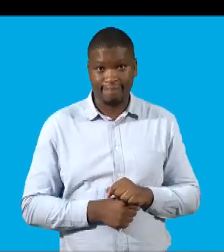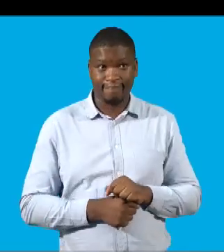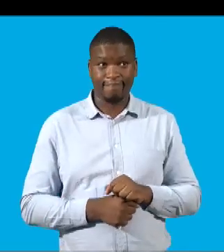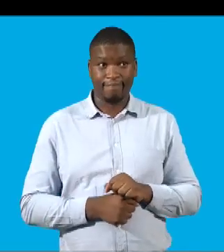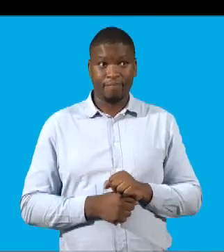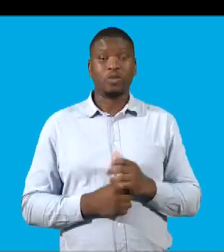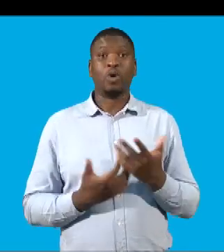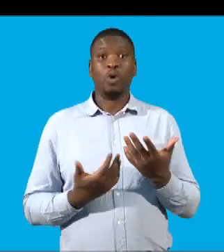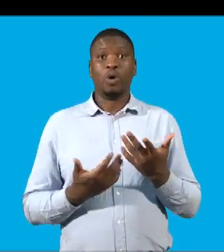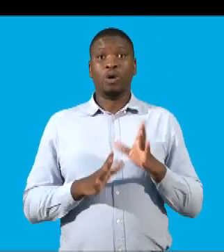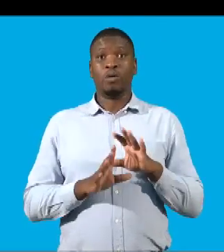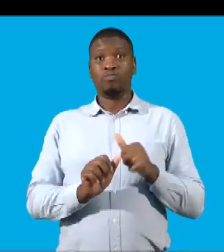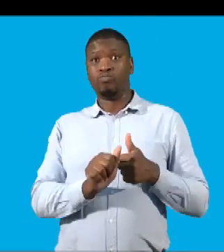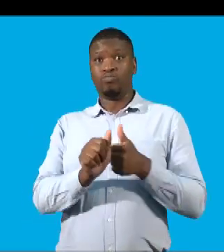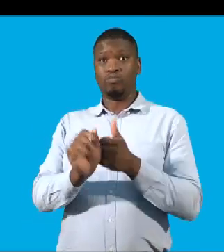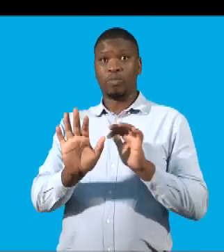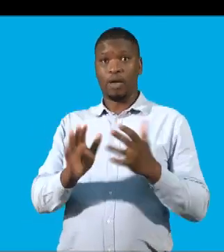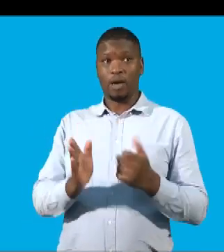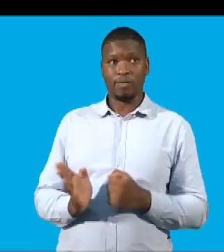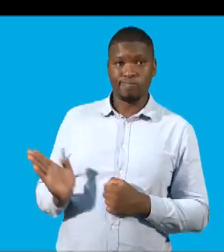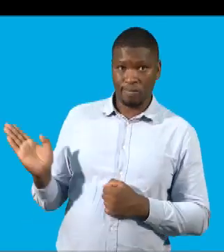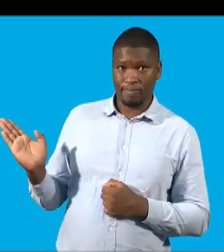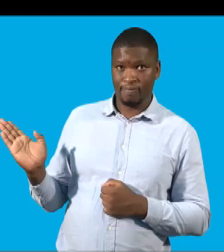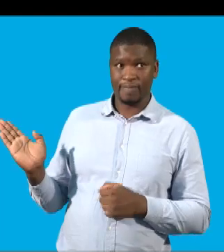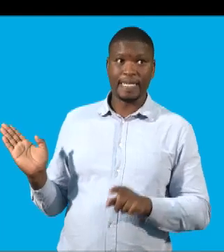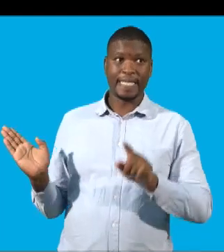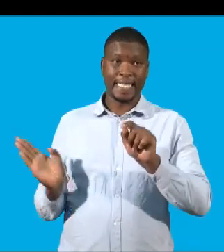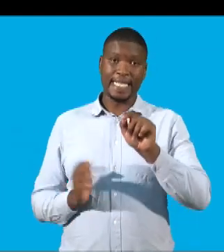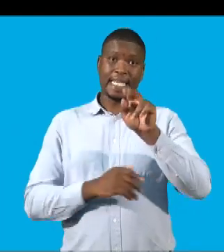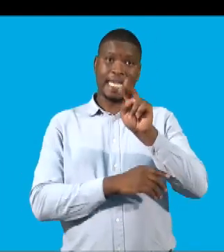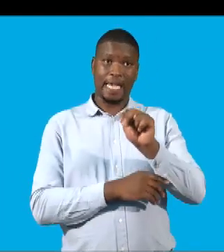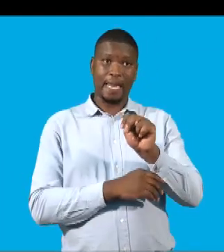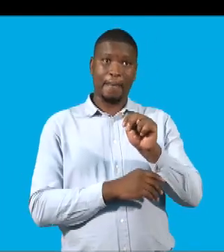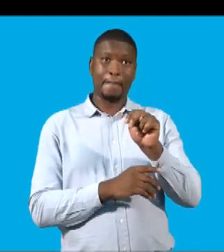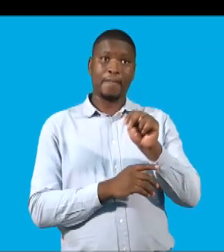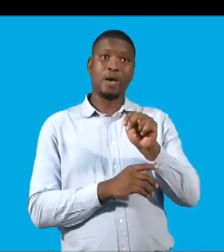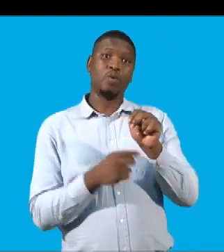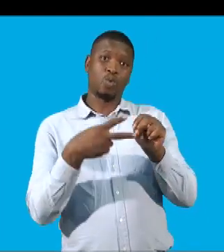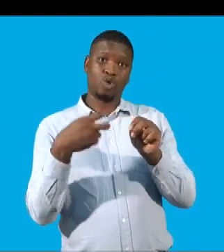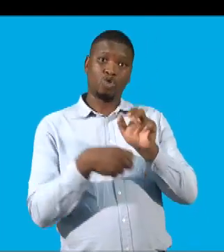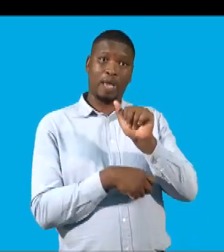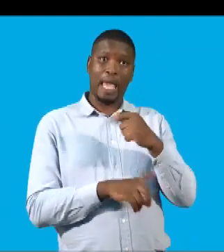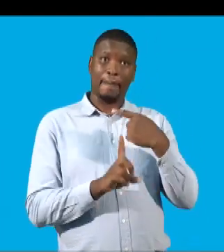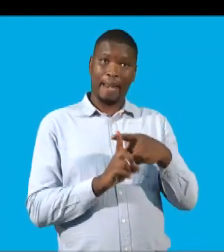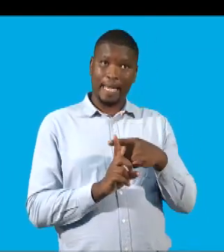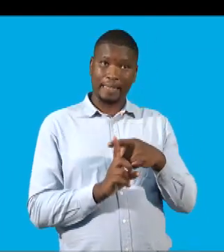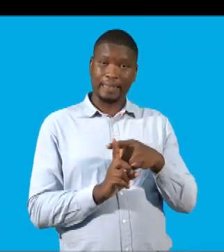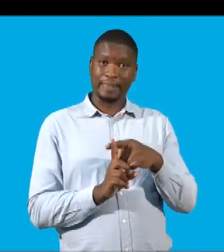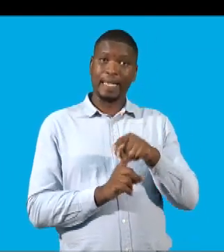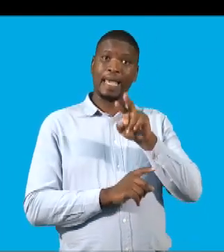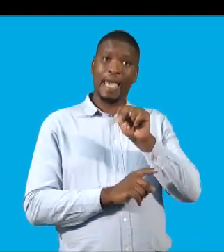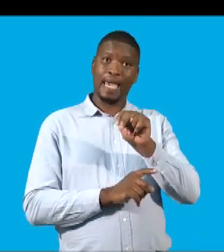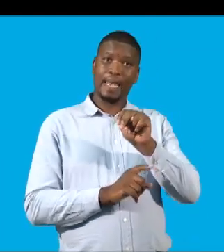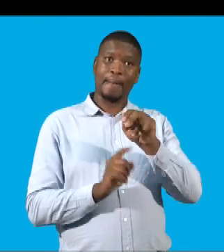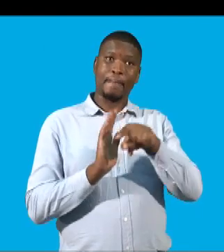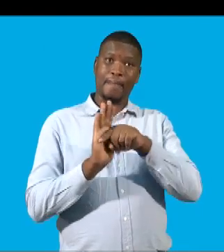general term of an arithmetic sequence is Tn is equals to A plus n minus